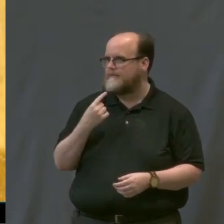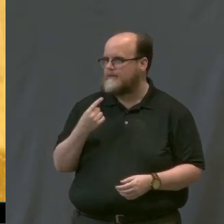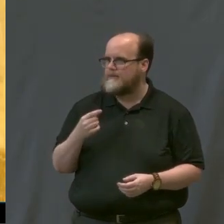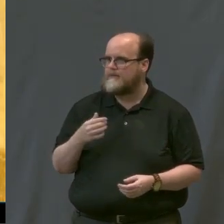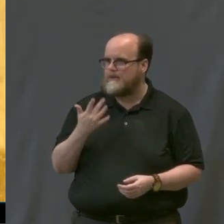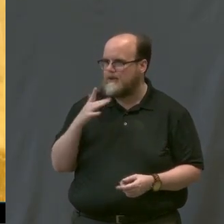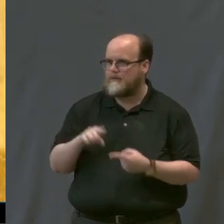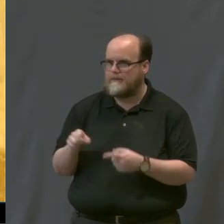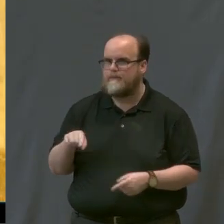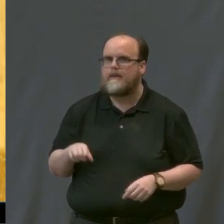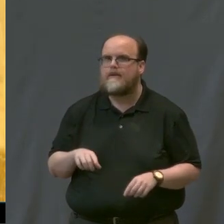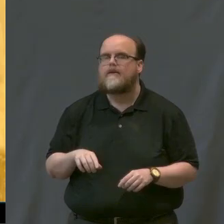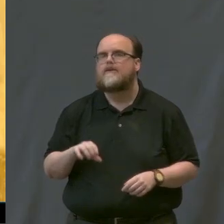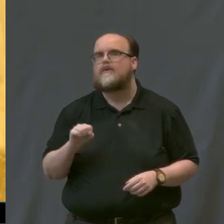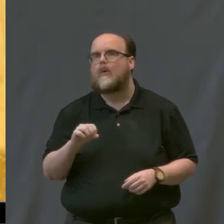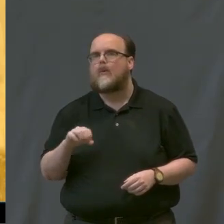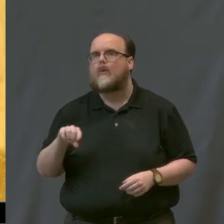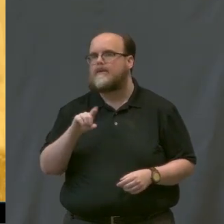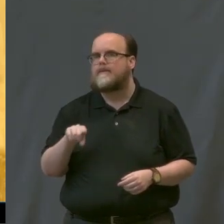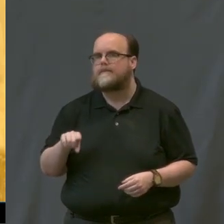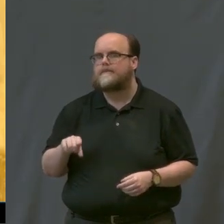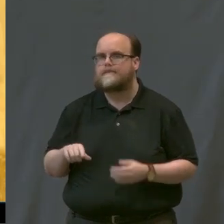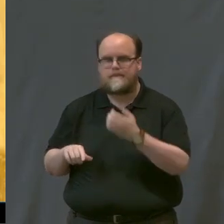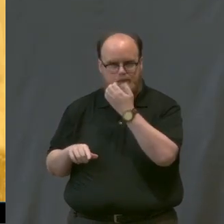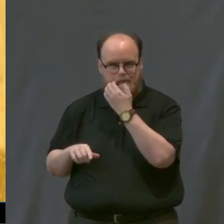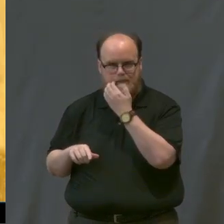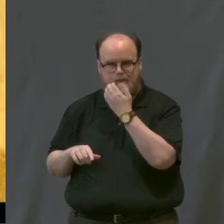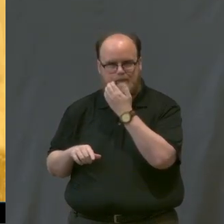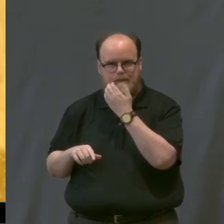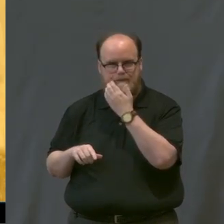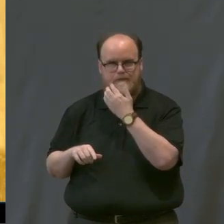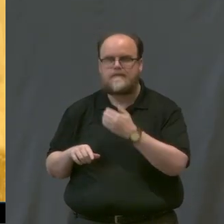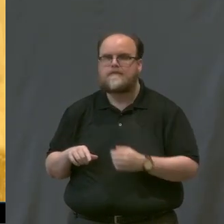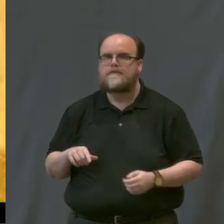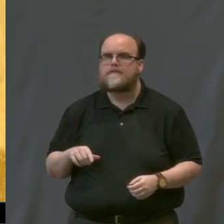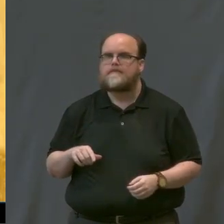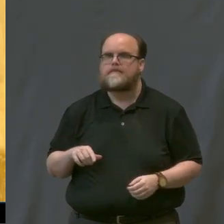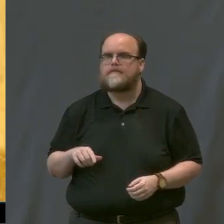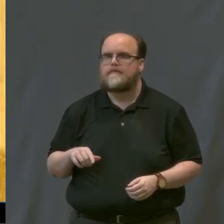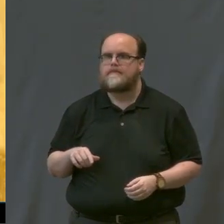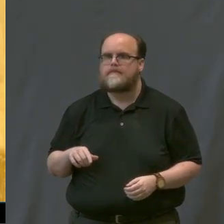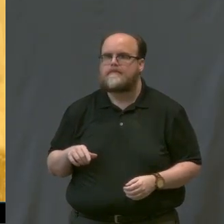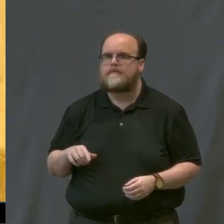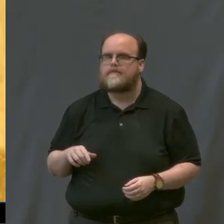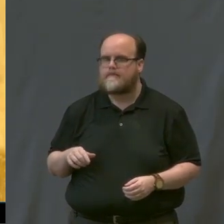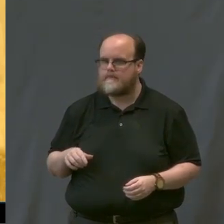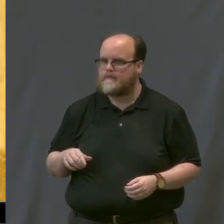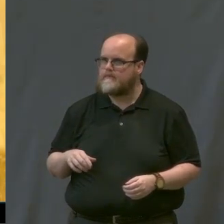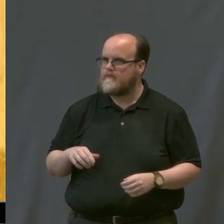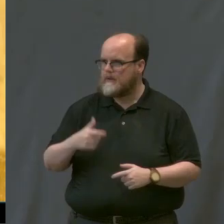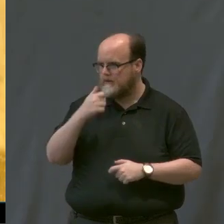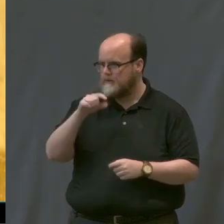So the question is this, and this is something that can be debated until the cows come home. But still, it's an interesting